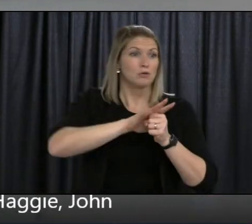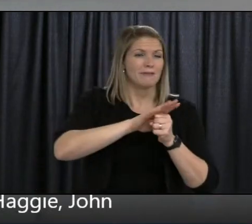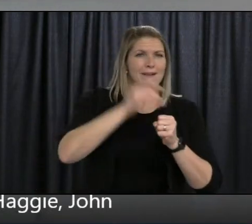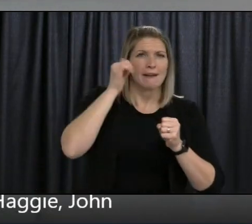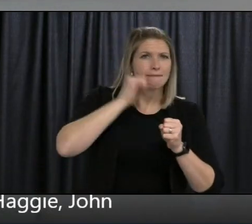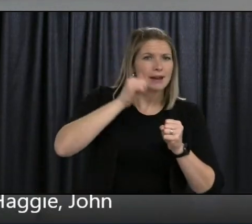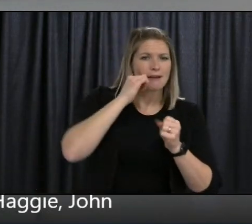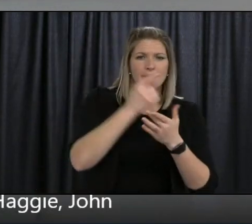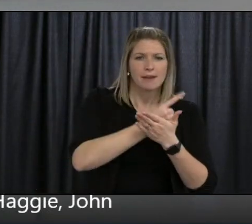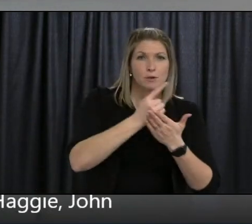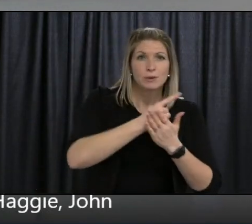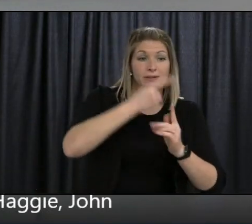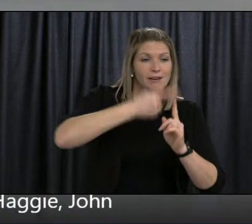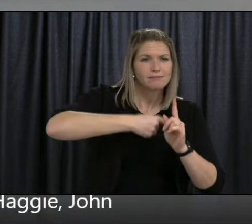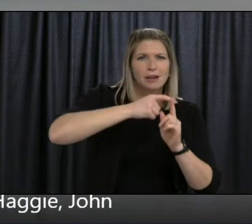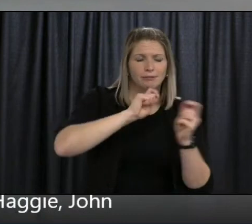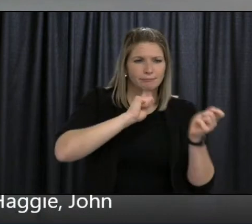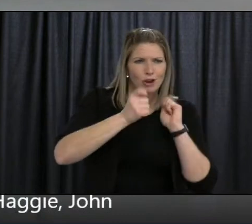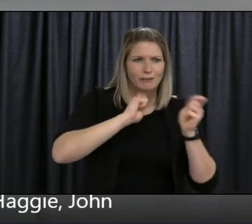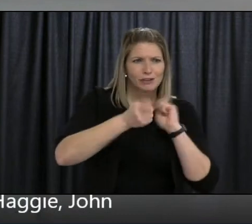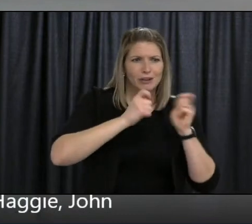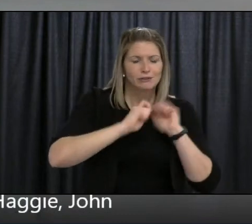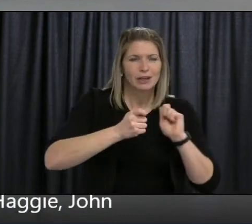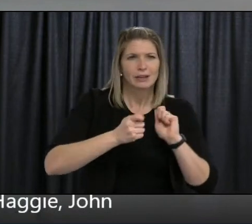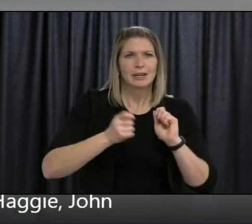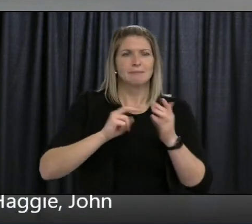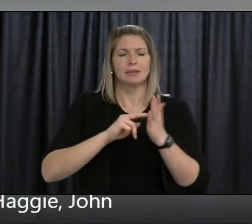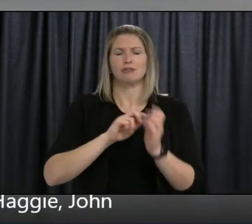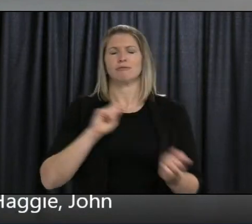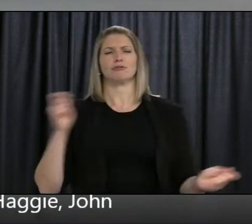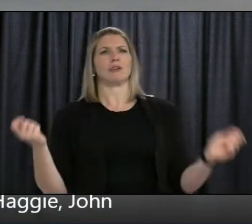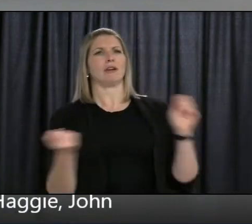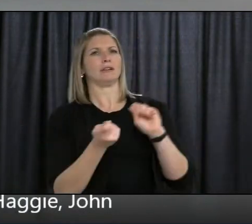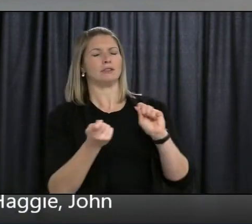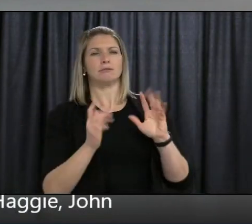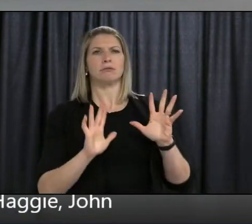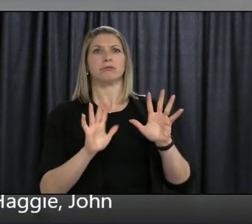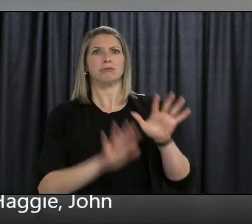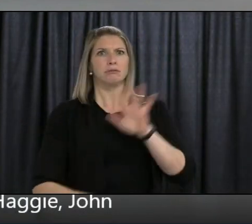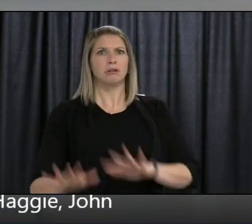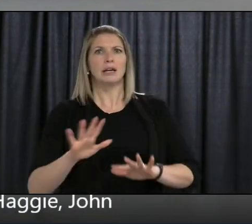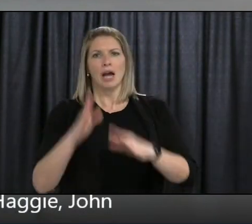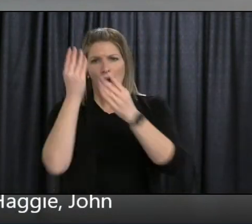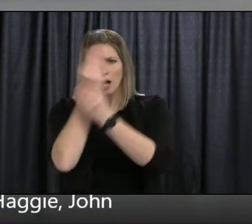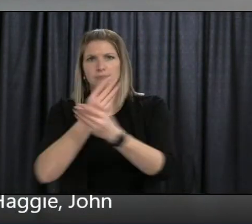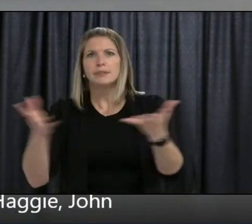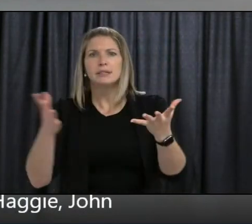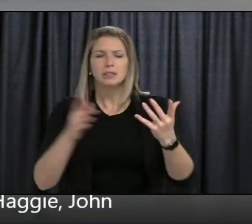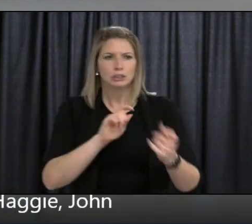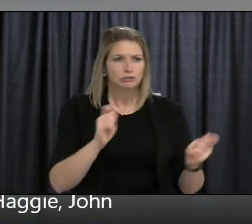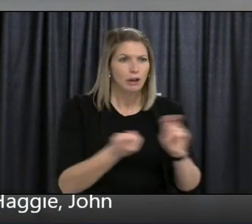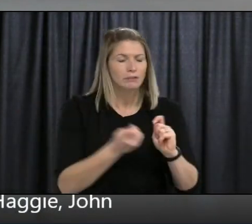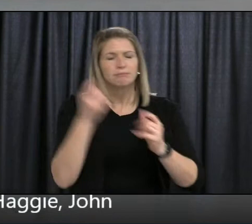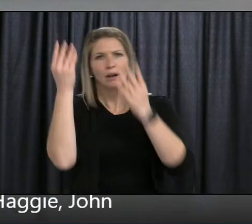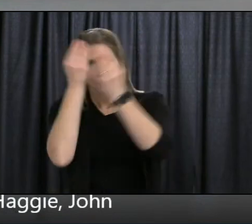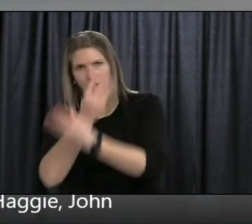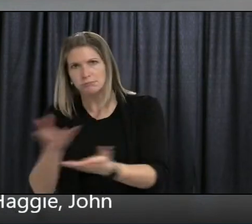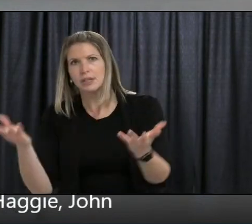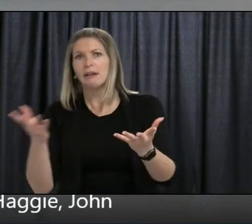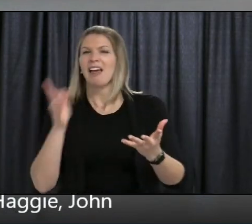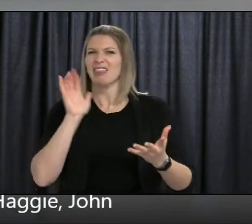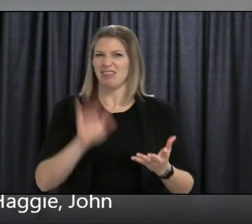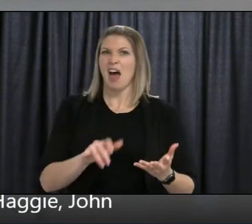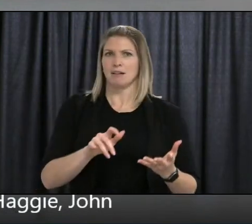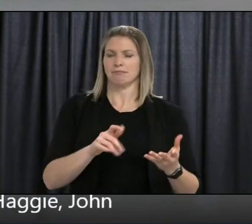regular contact, I think, has been very important. And I think that